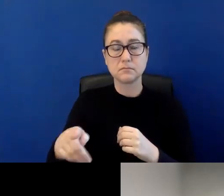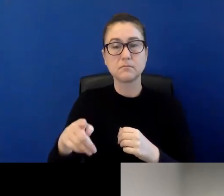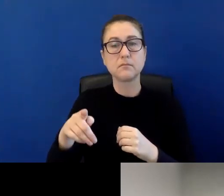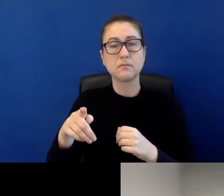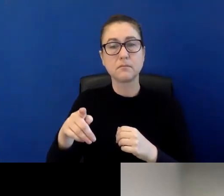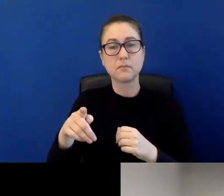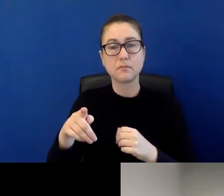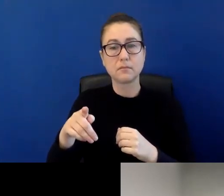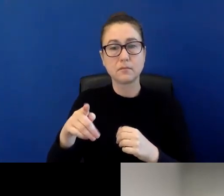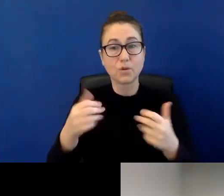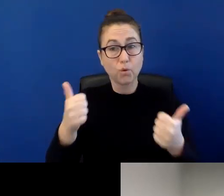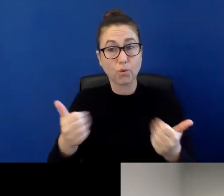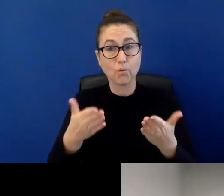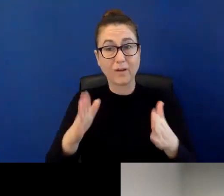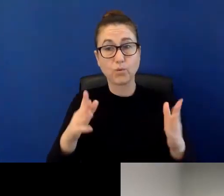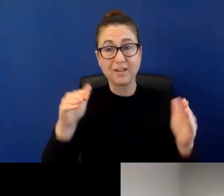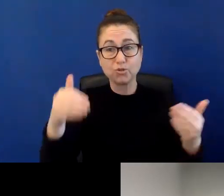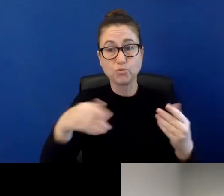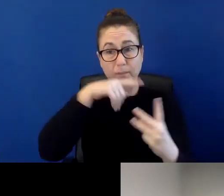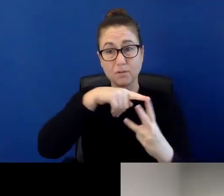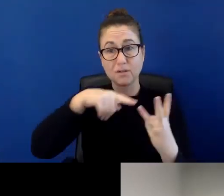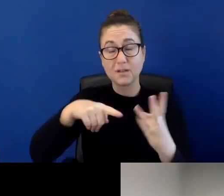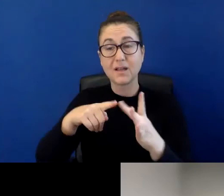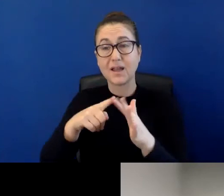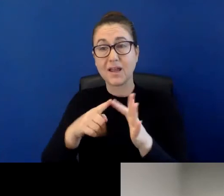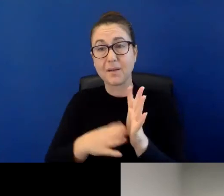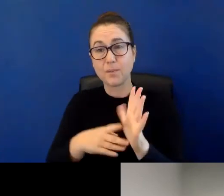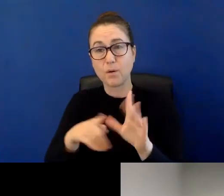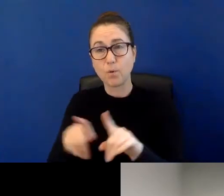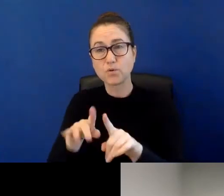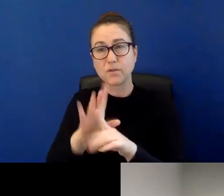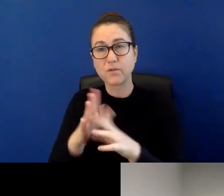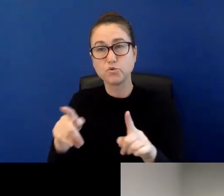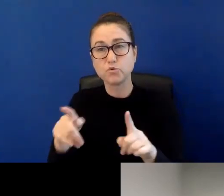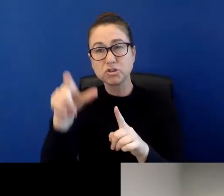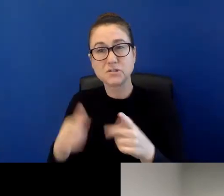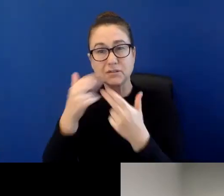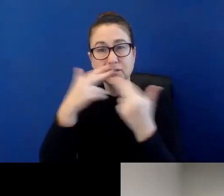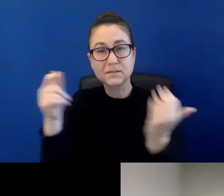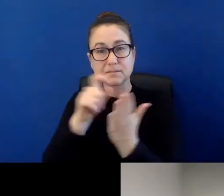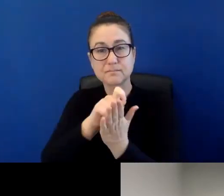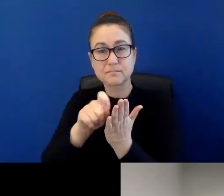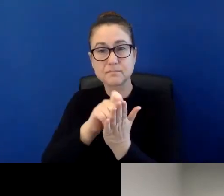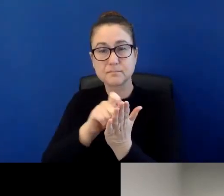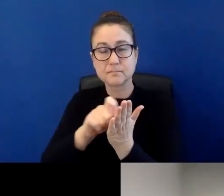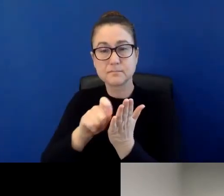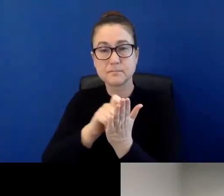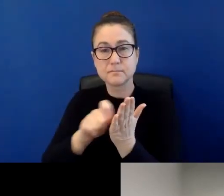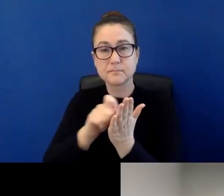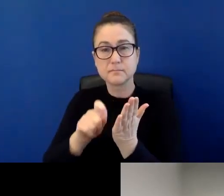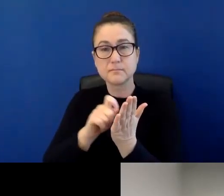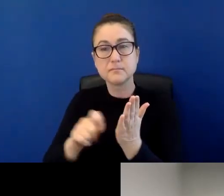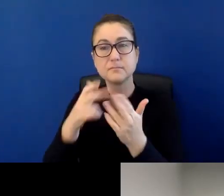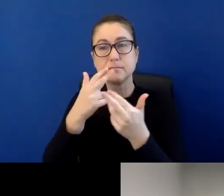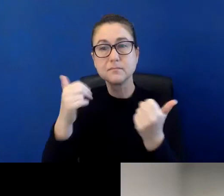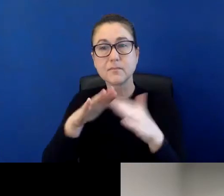is always a good way of introducing people, is Emma is also a singer and a songwriter whose work often focuses on her experience as a person with